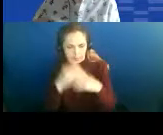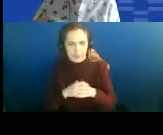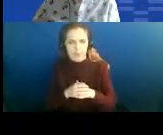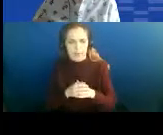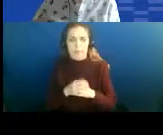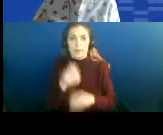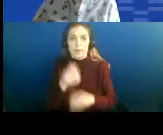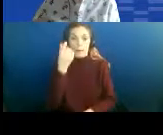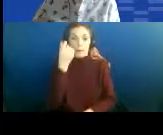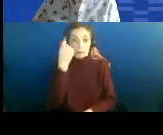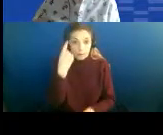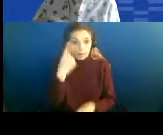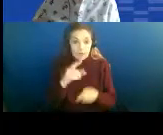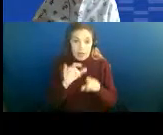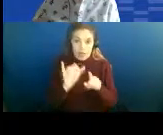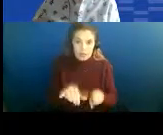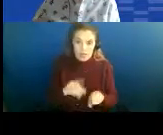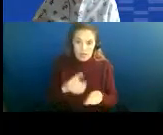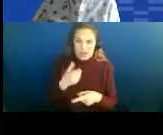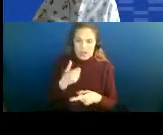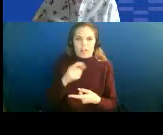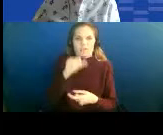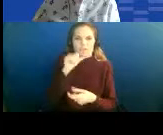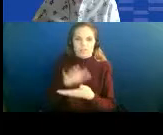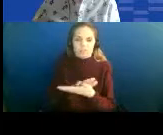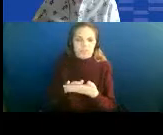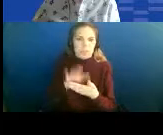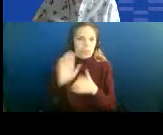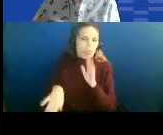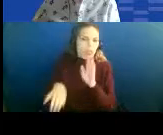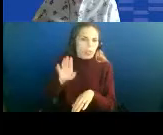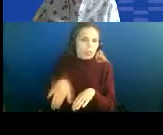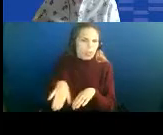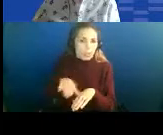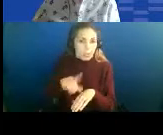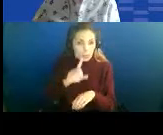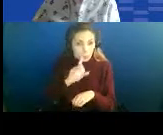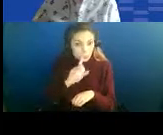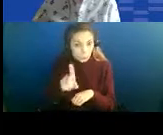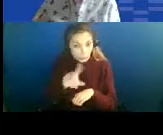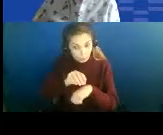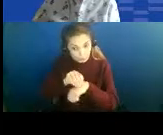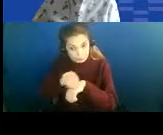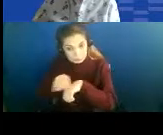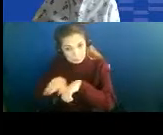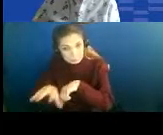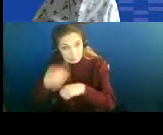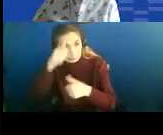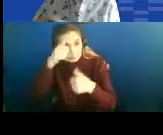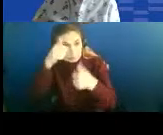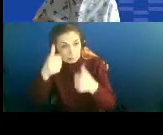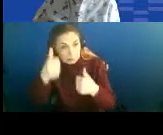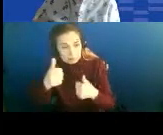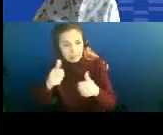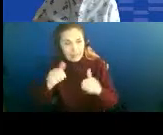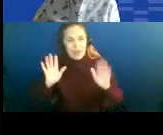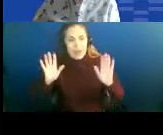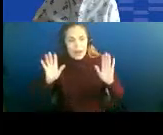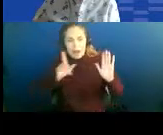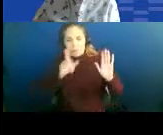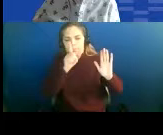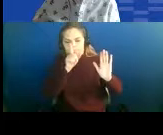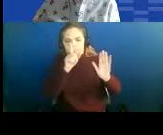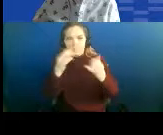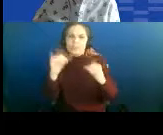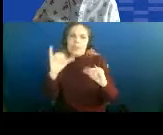unknown. It's leaving it open for more research to be done. And that being, when we talk